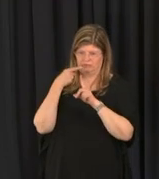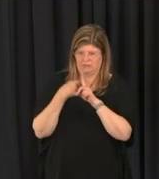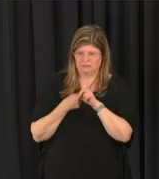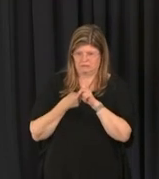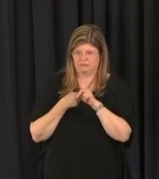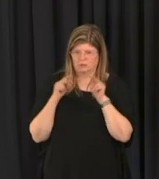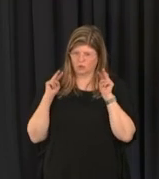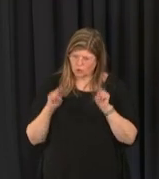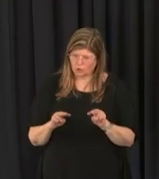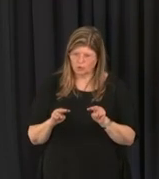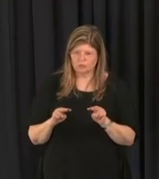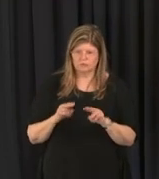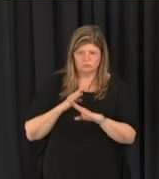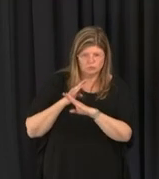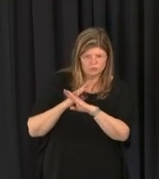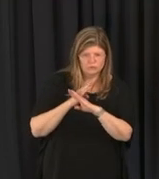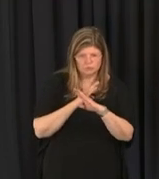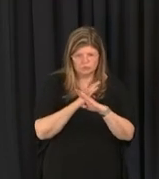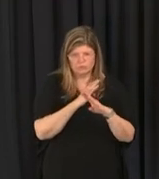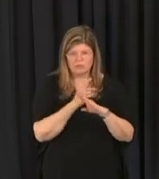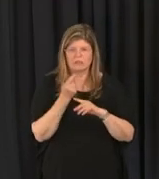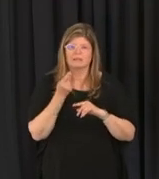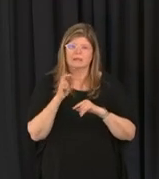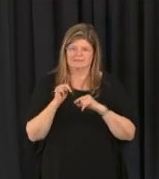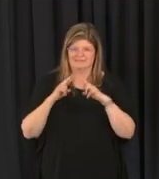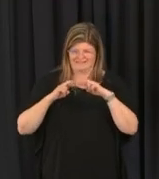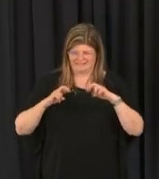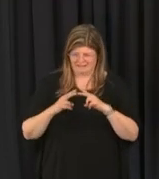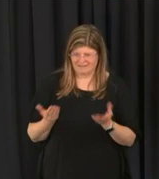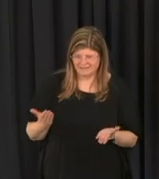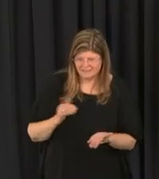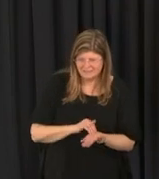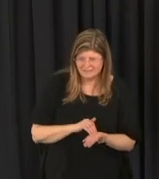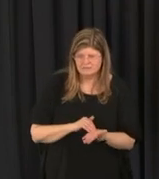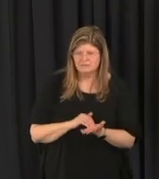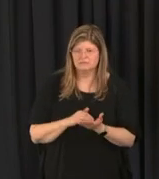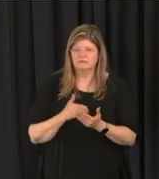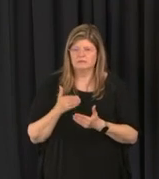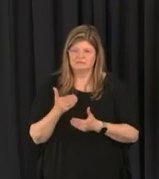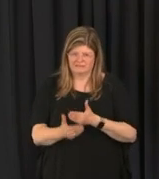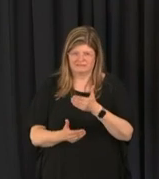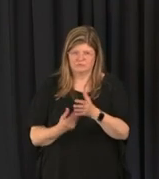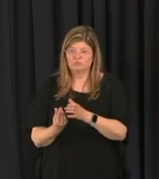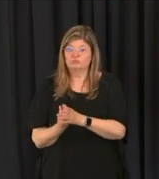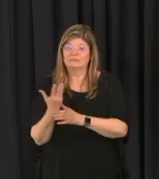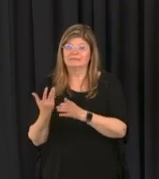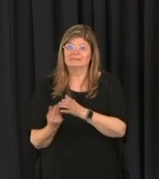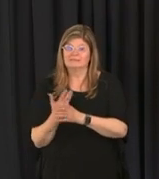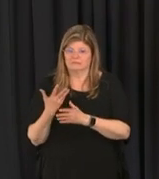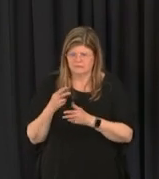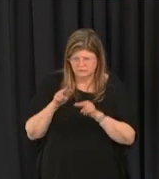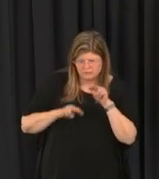at restrictions, and then we'll do more as the spring